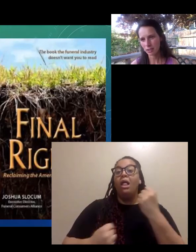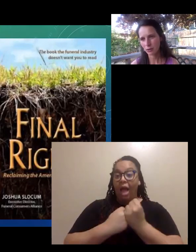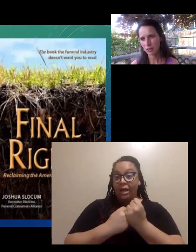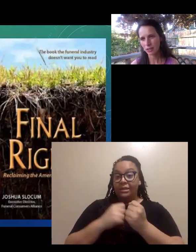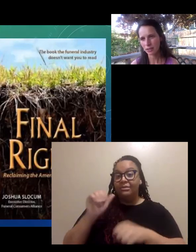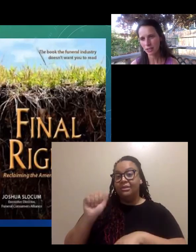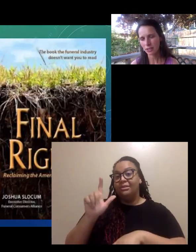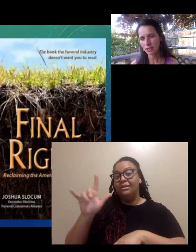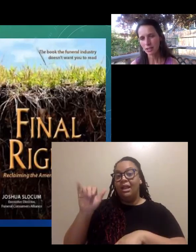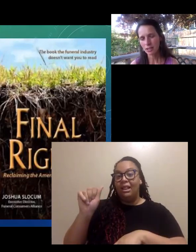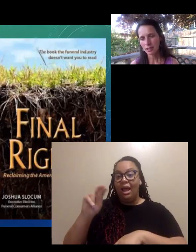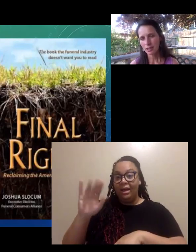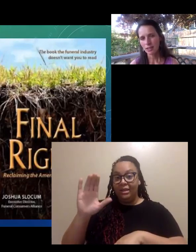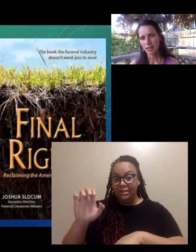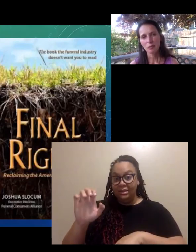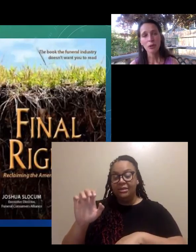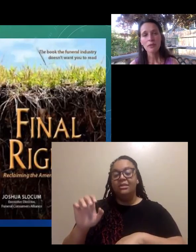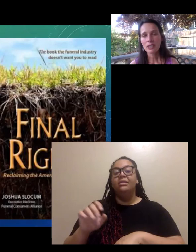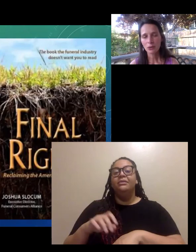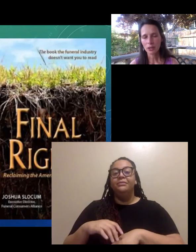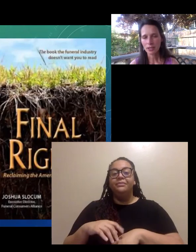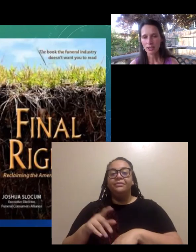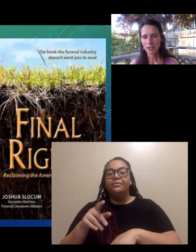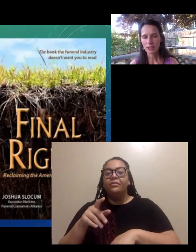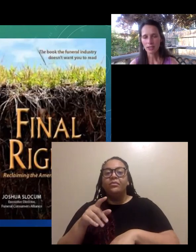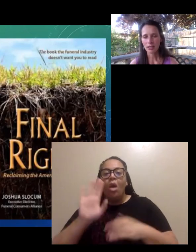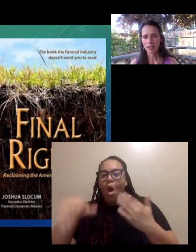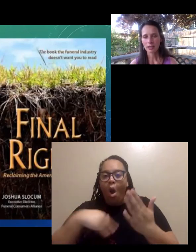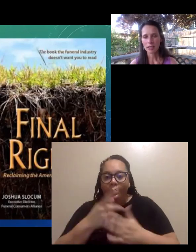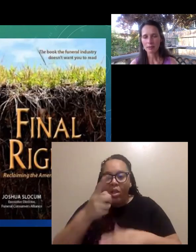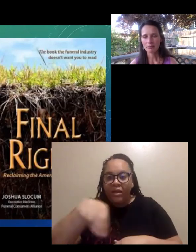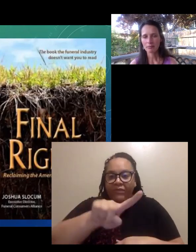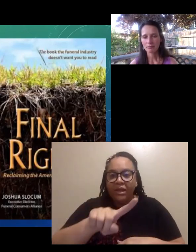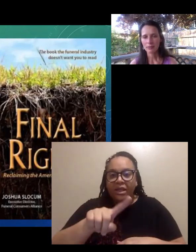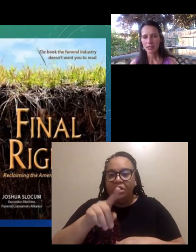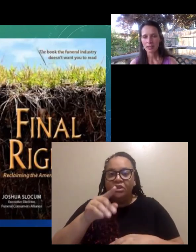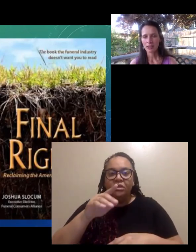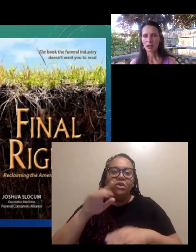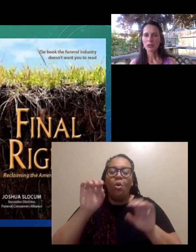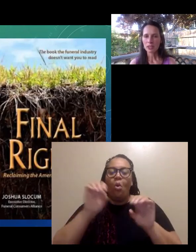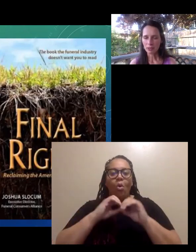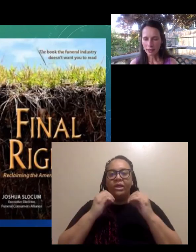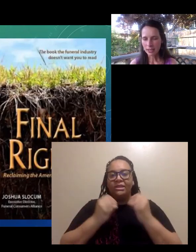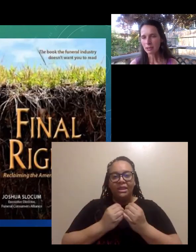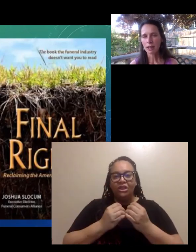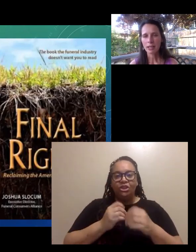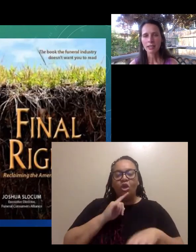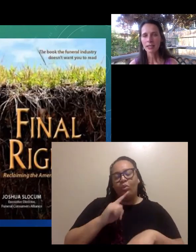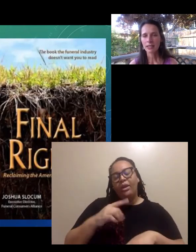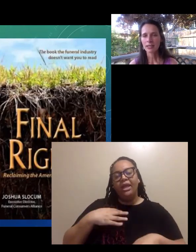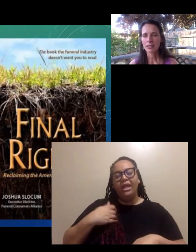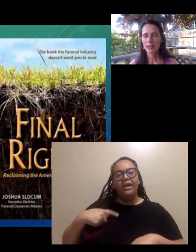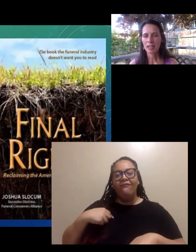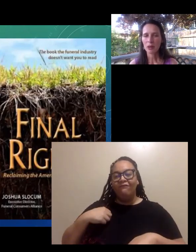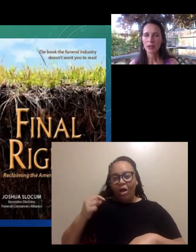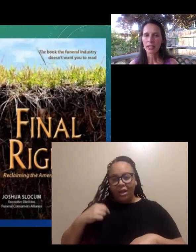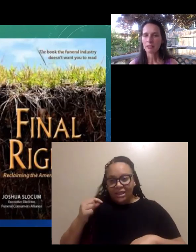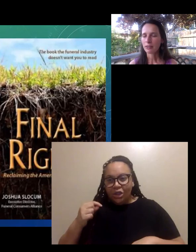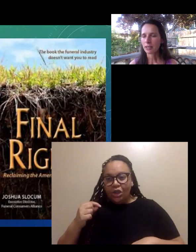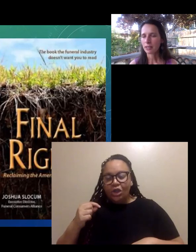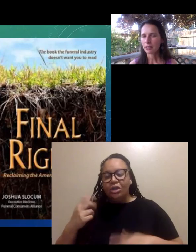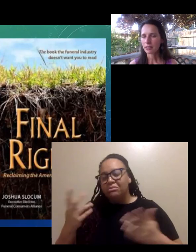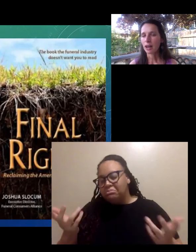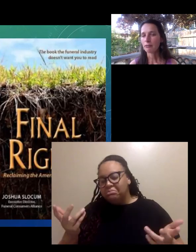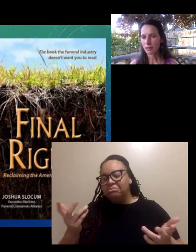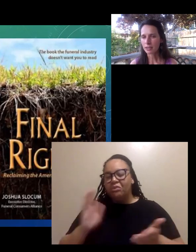advocacy organization. And both of these organizations are, um, you know, mostly volunteer run and they both